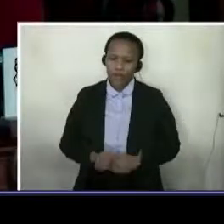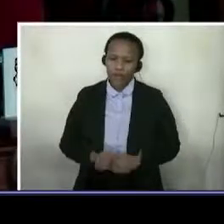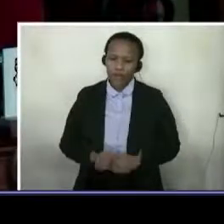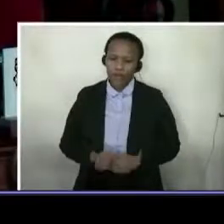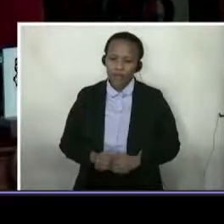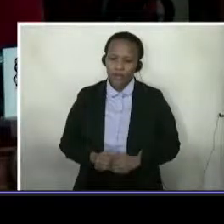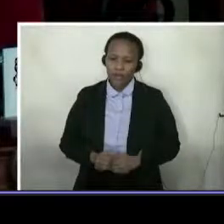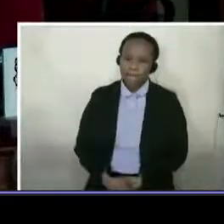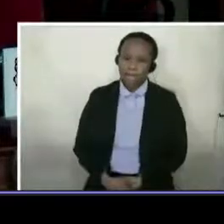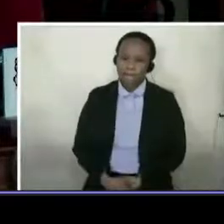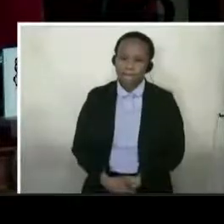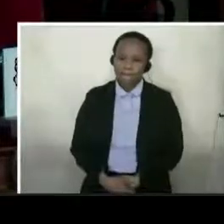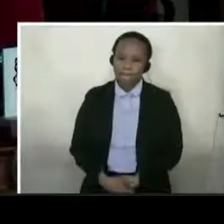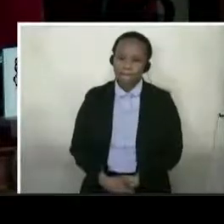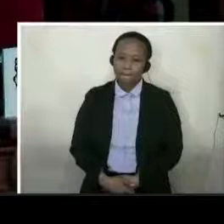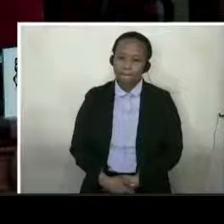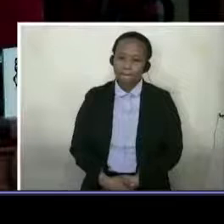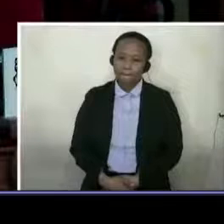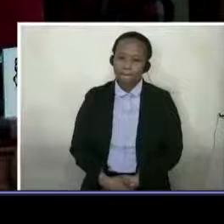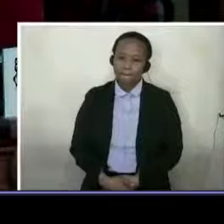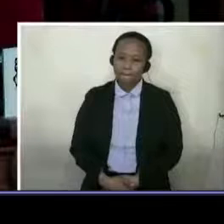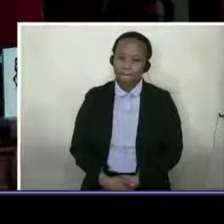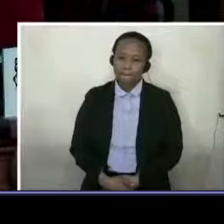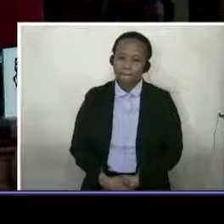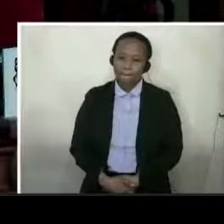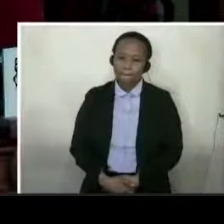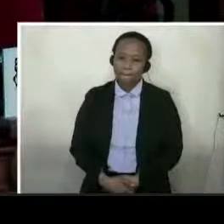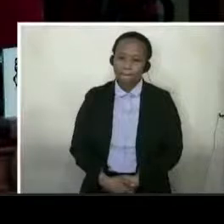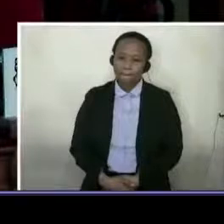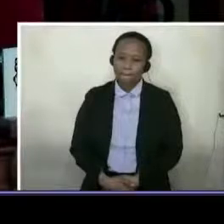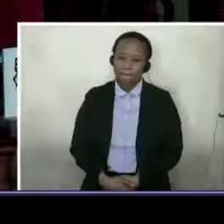Thank you, Honorable Zulu.